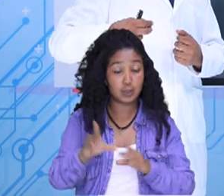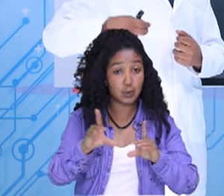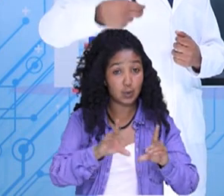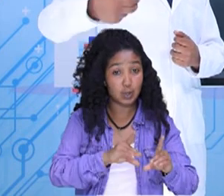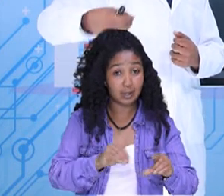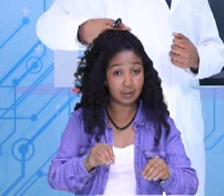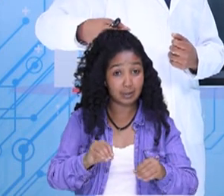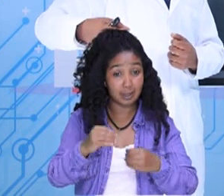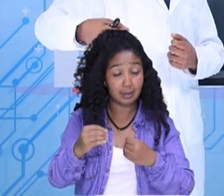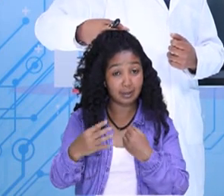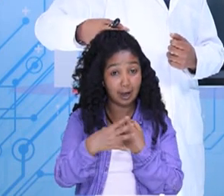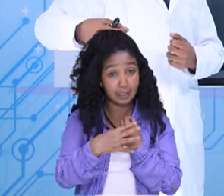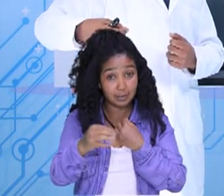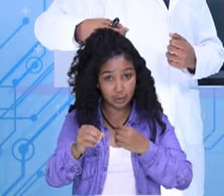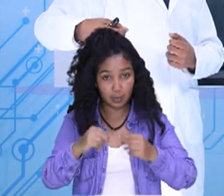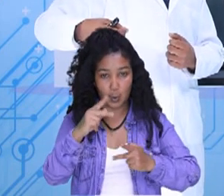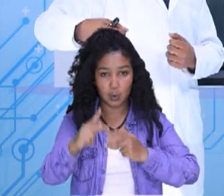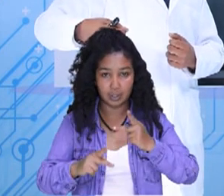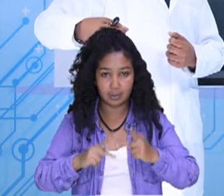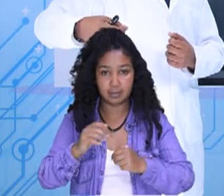During the transcription process,